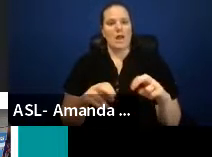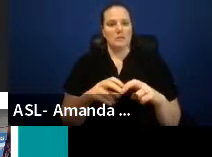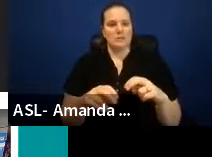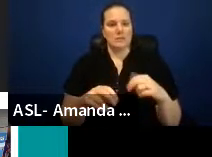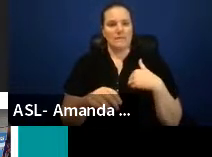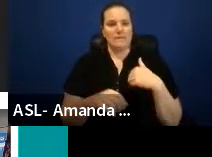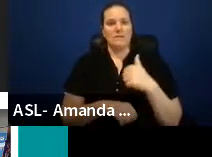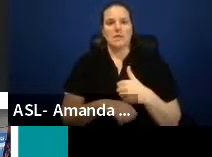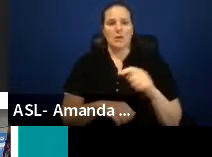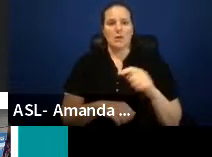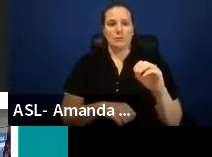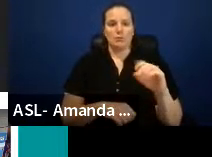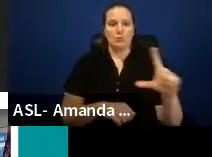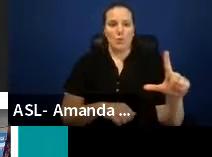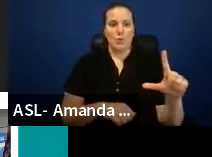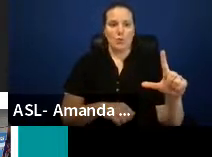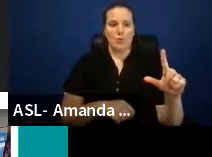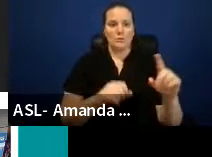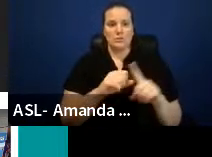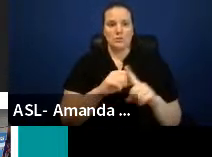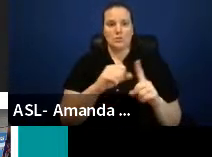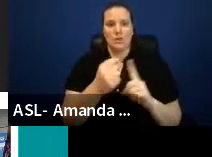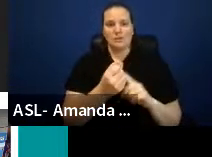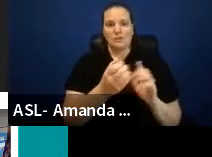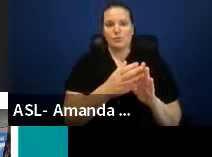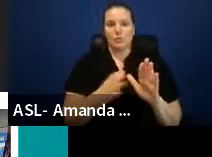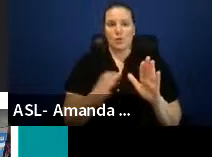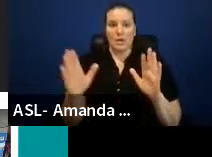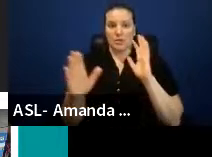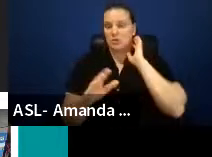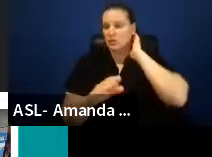toll scenarios basically to look at, so ranges of